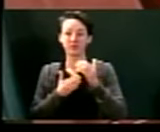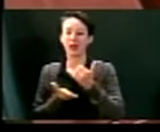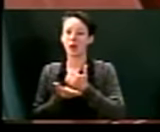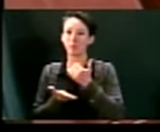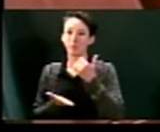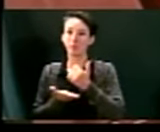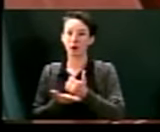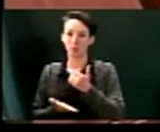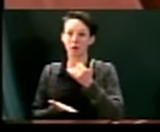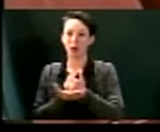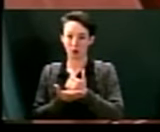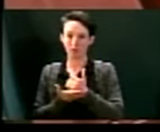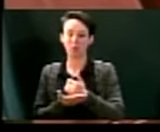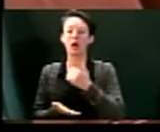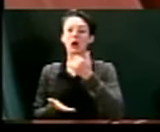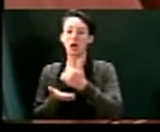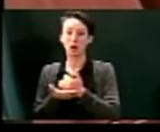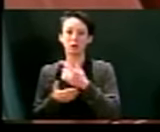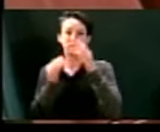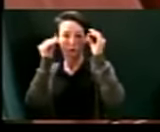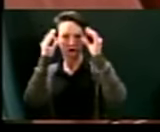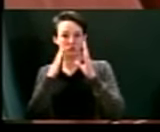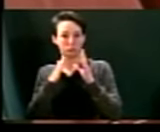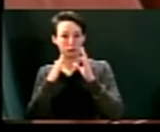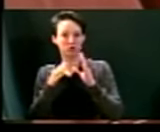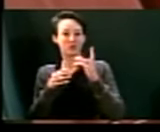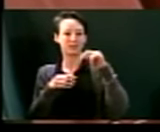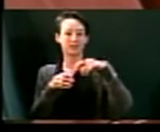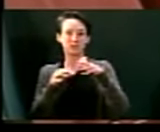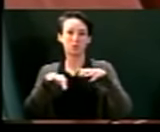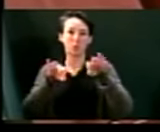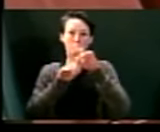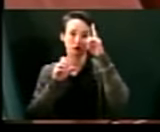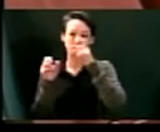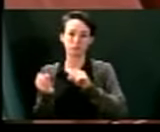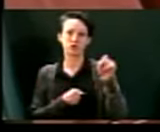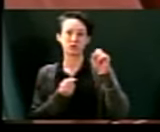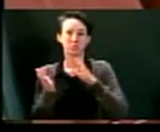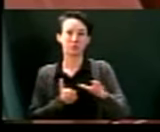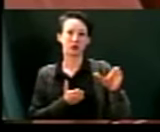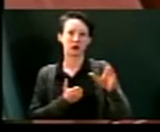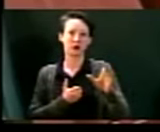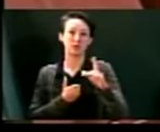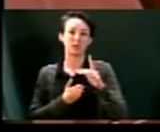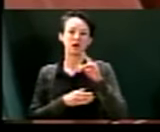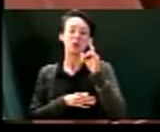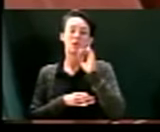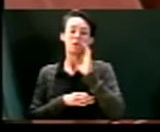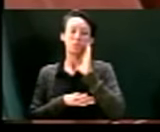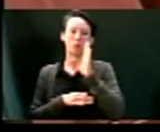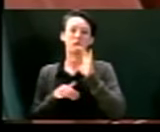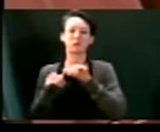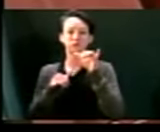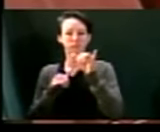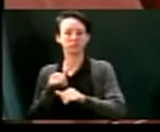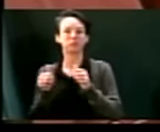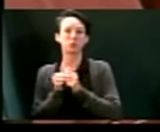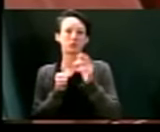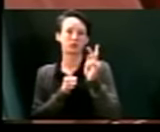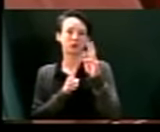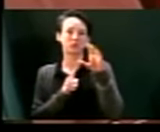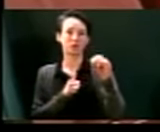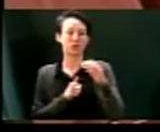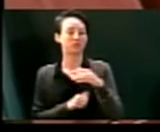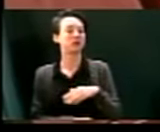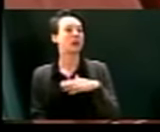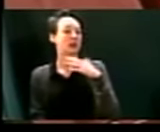help, and help the teachers in this important strategic plan so they will remain and stay with Knox County. Thank you.